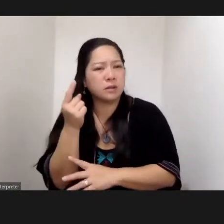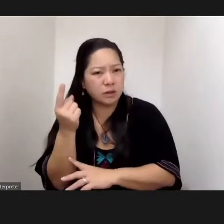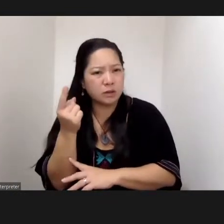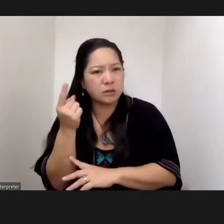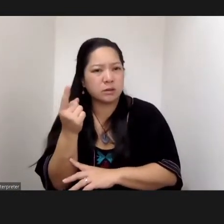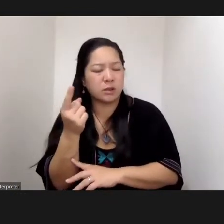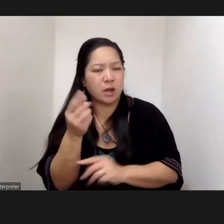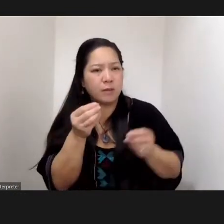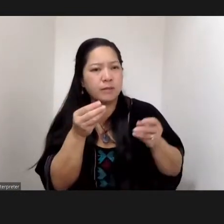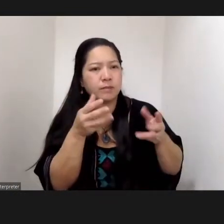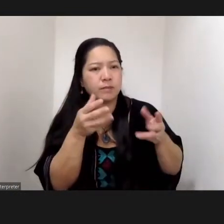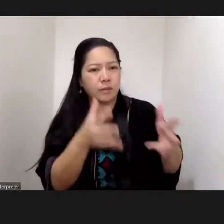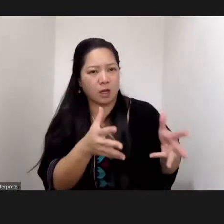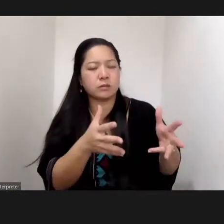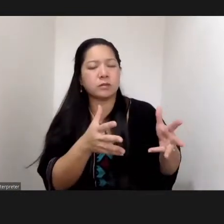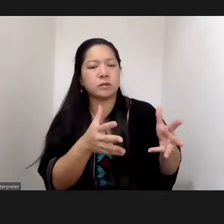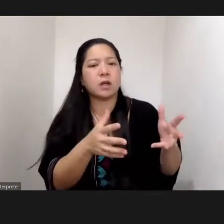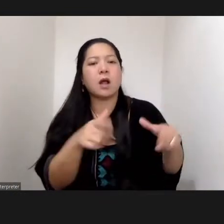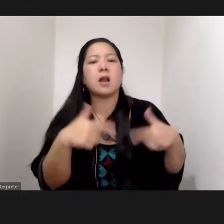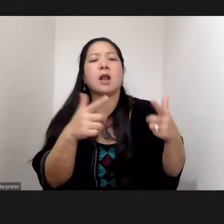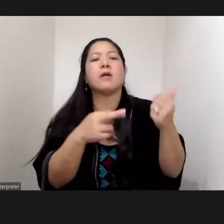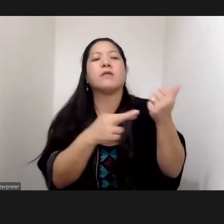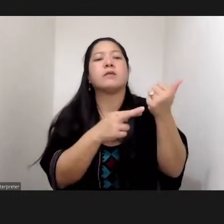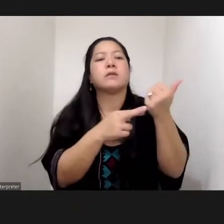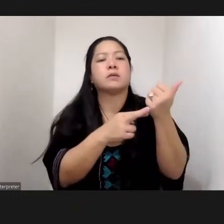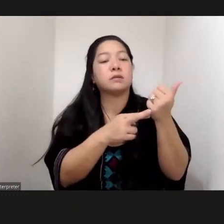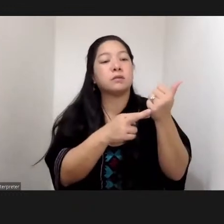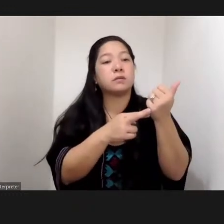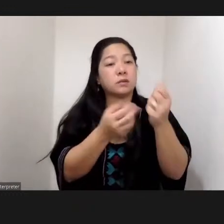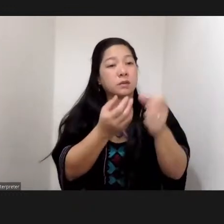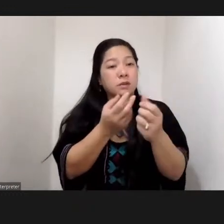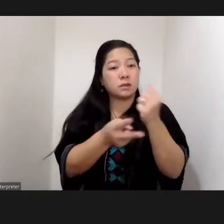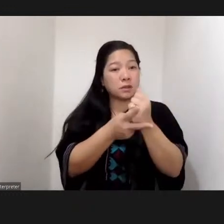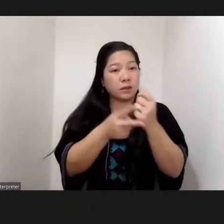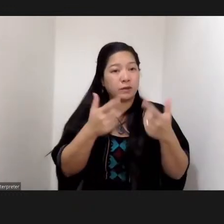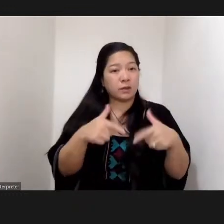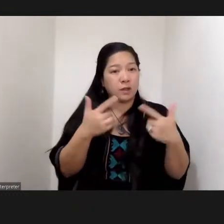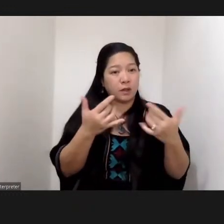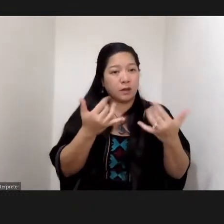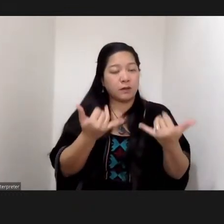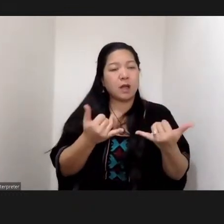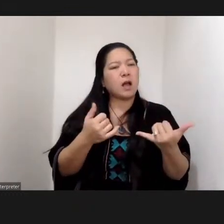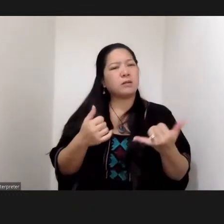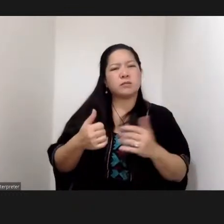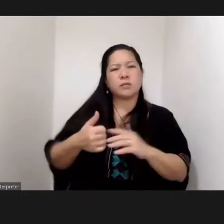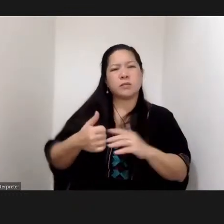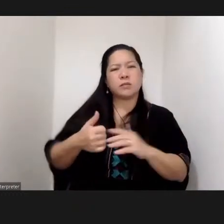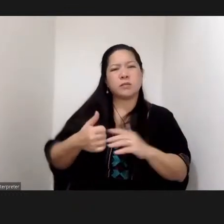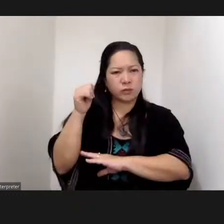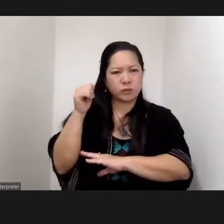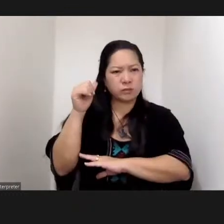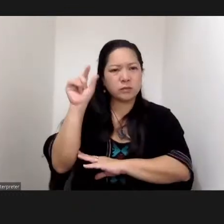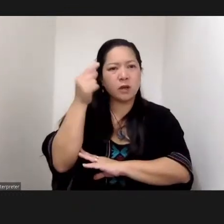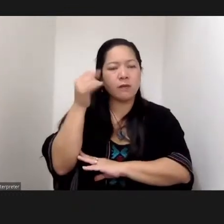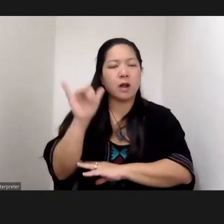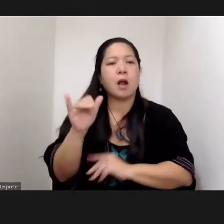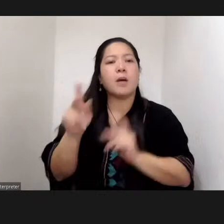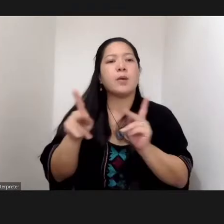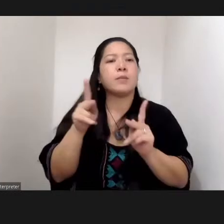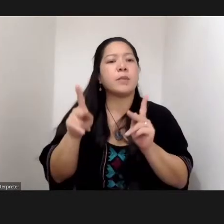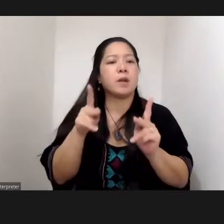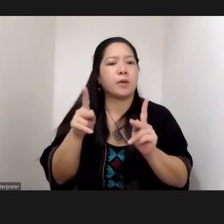the life-preserving resources in play, I refuse to put the people of